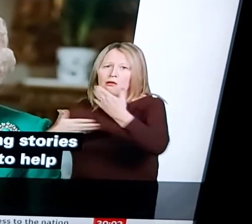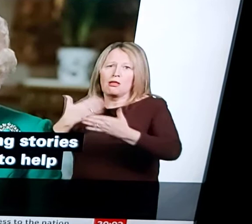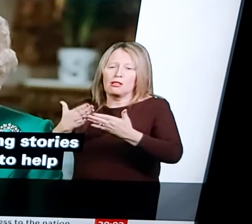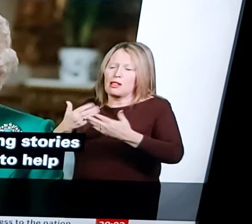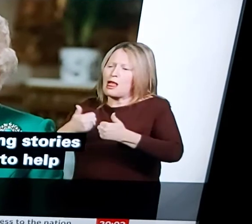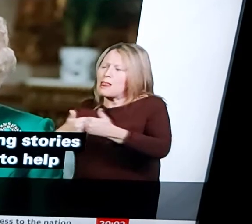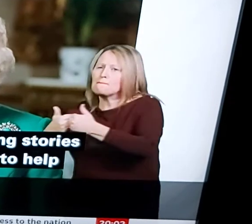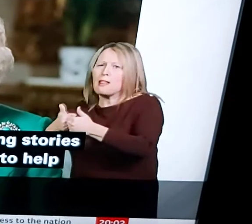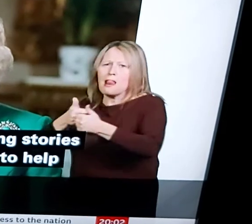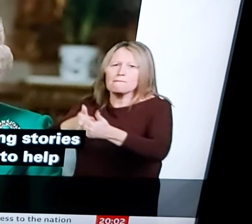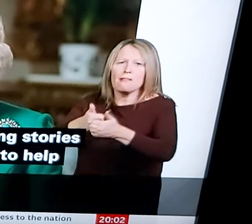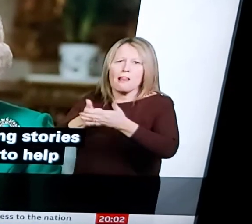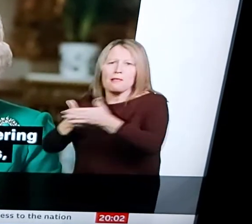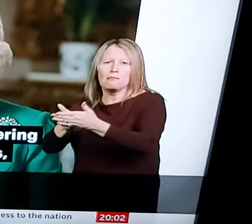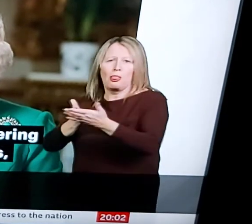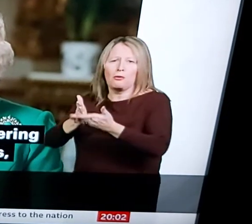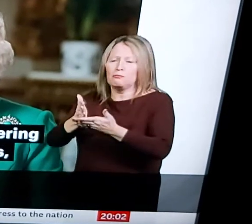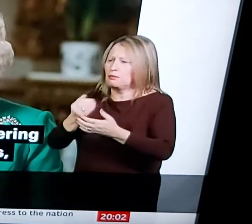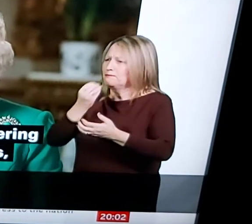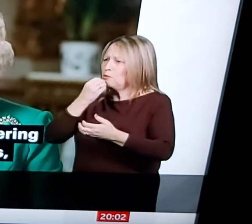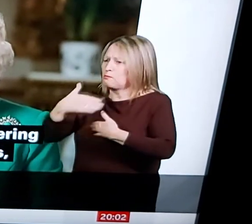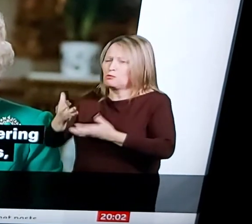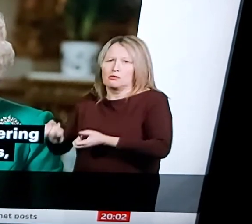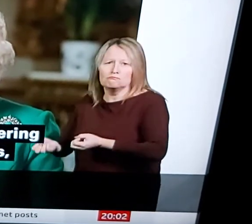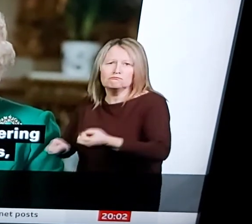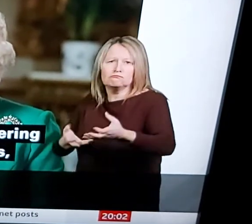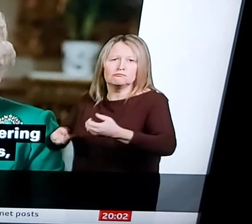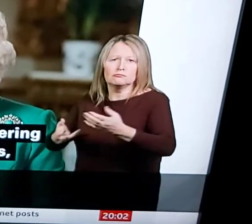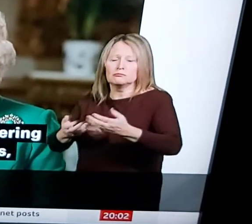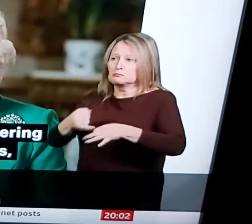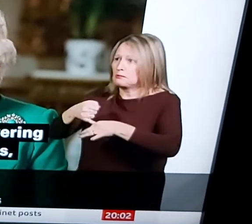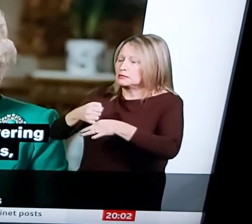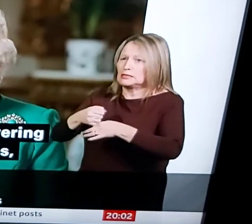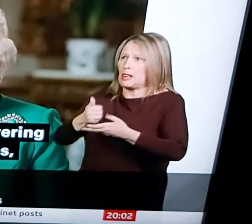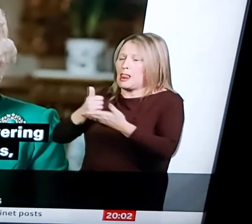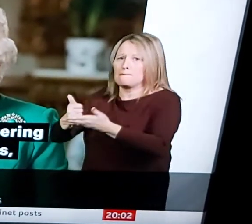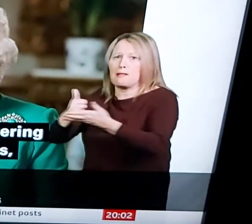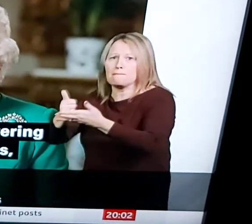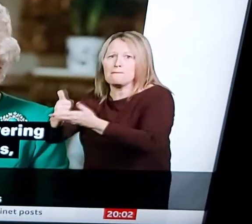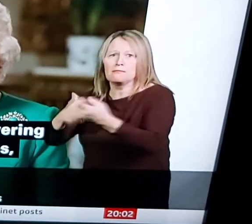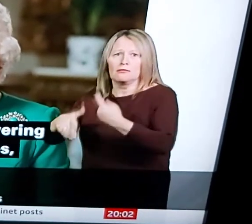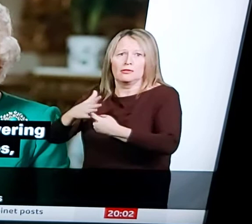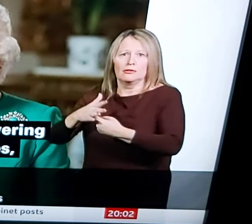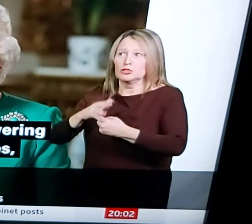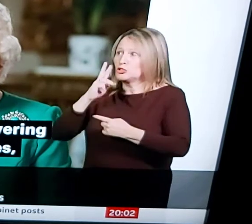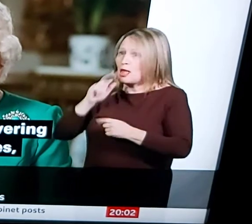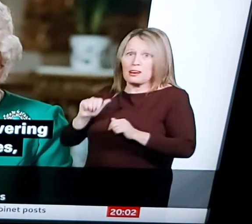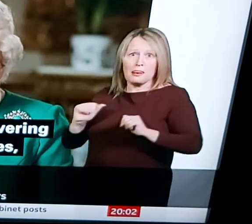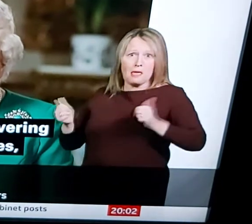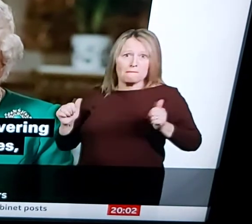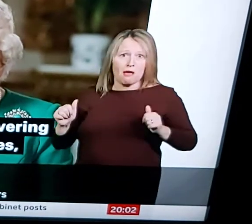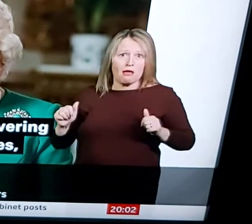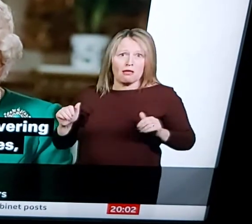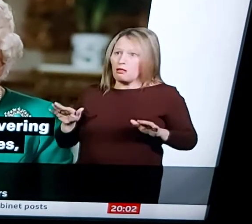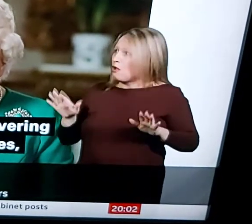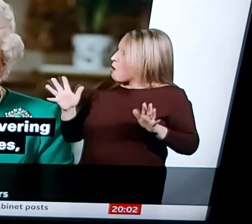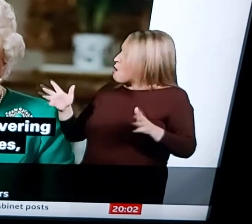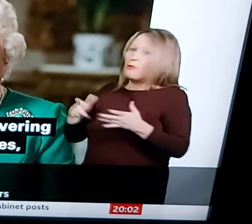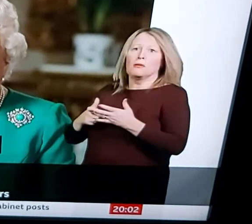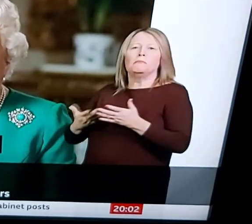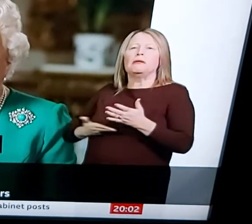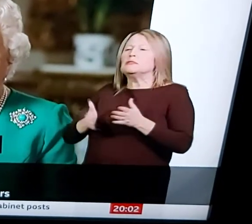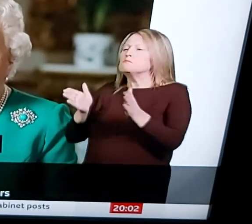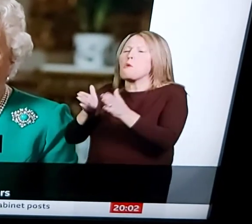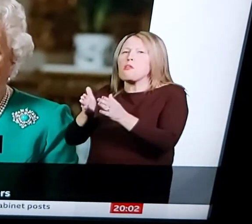be it through delivering food parcels and medicines, checking on neighbours, or converting businesses to